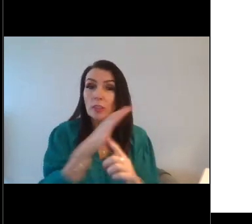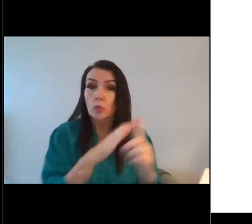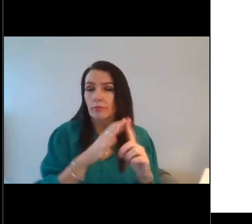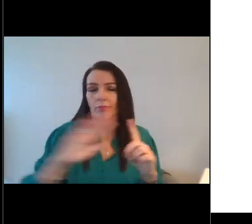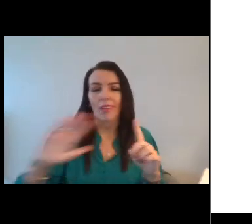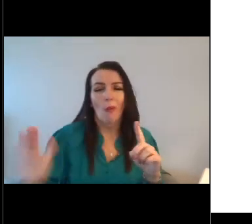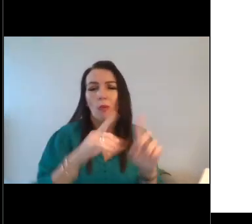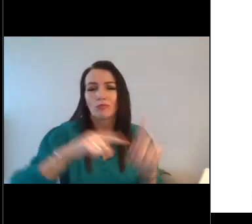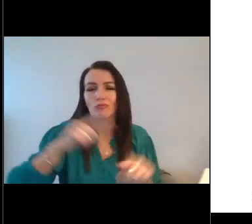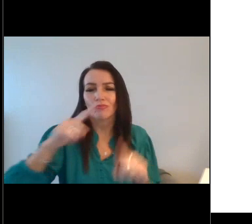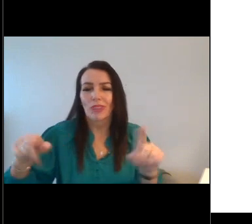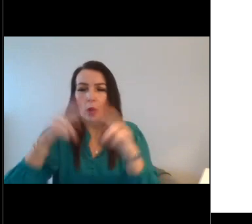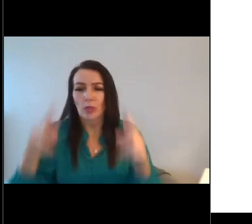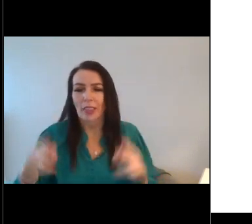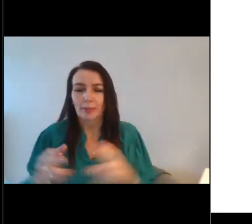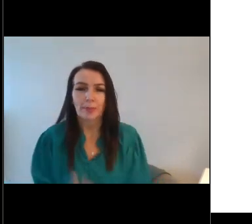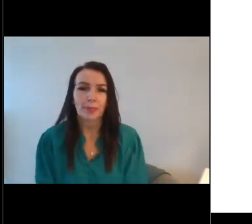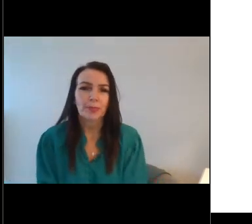slide, please.